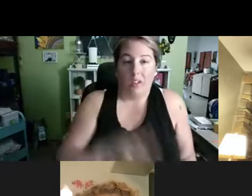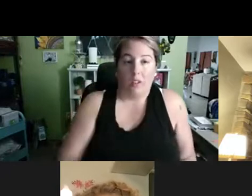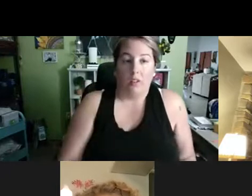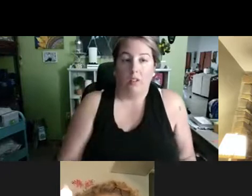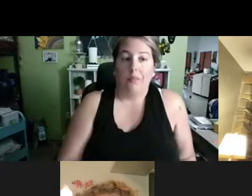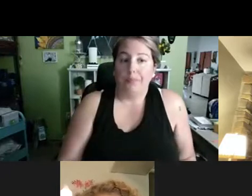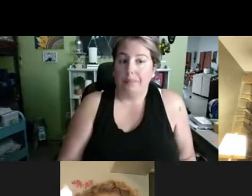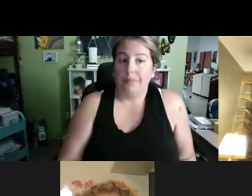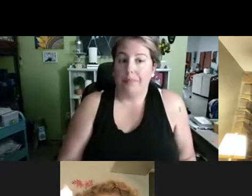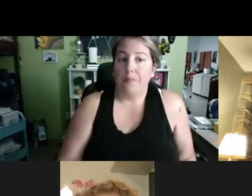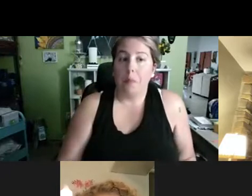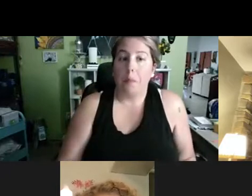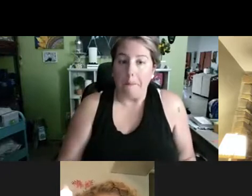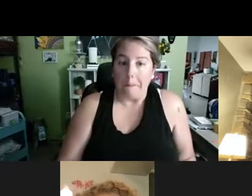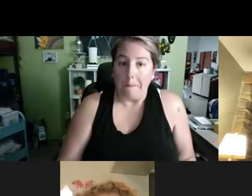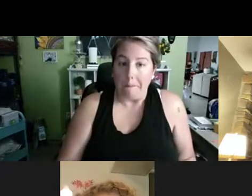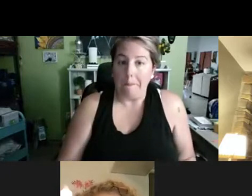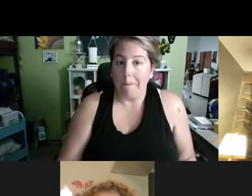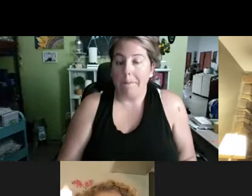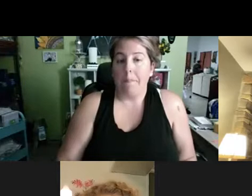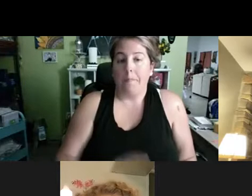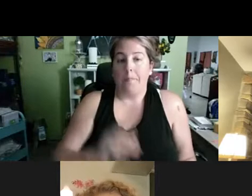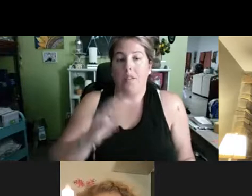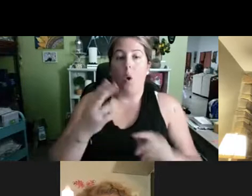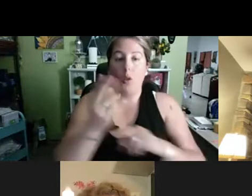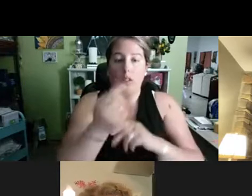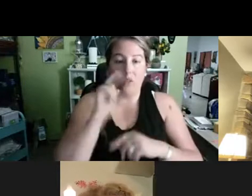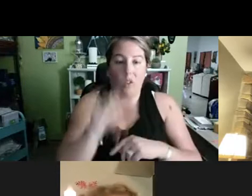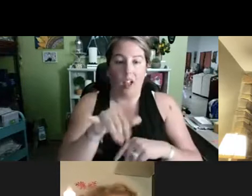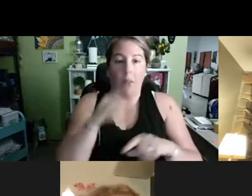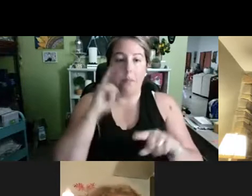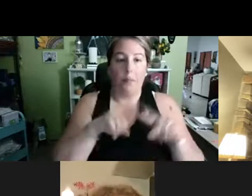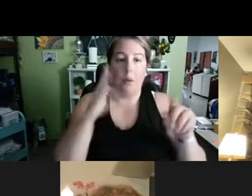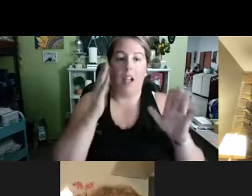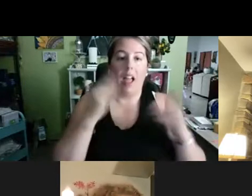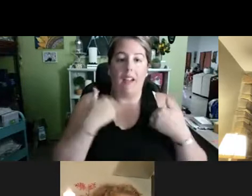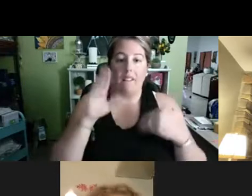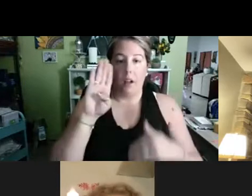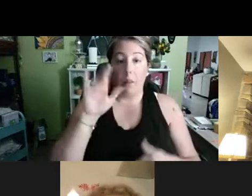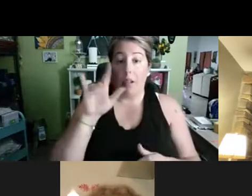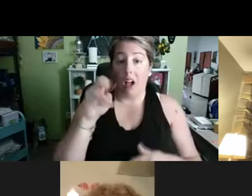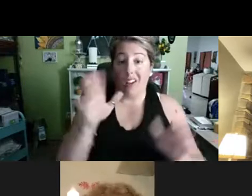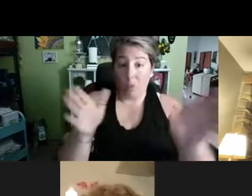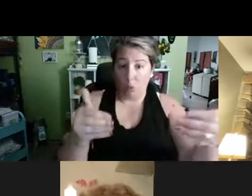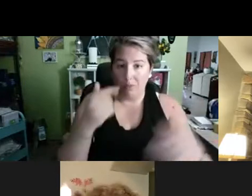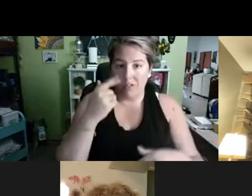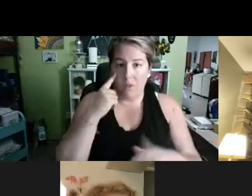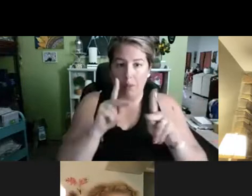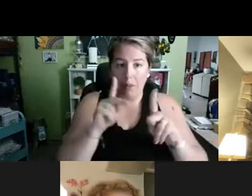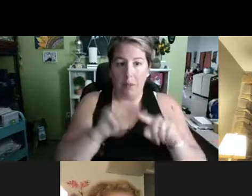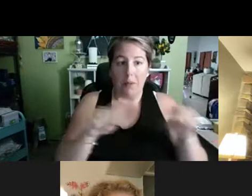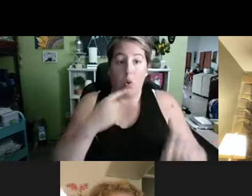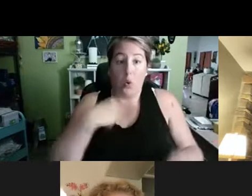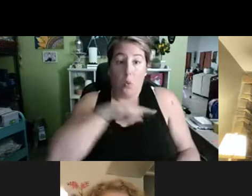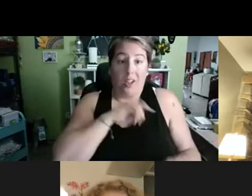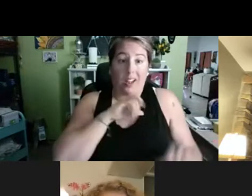2 months, 3 months out prior. But yep, and from experience, we like staying at